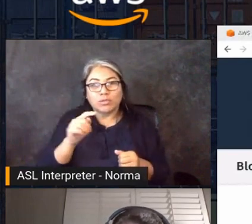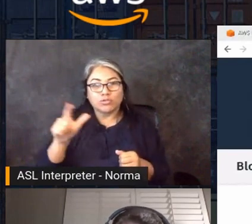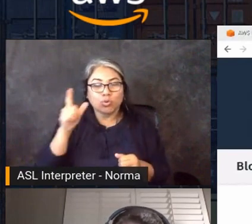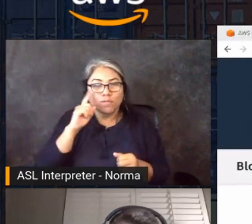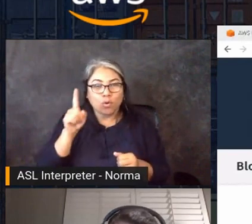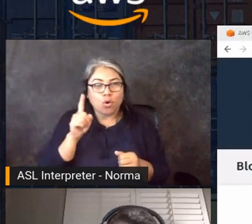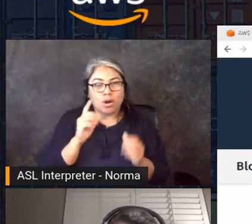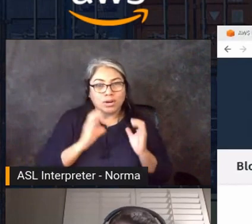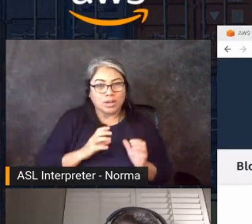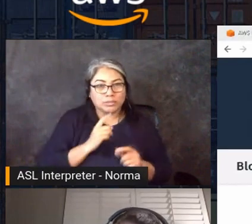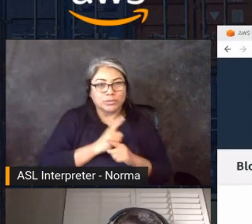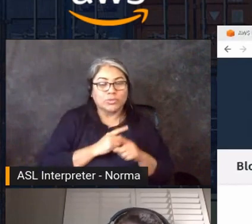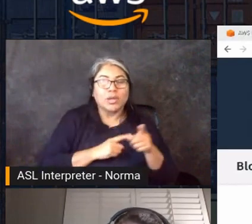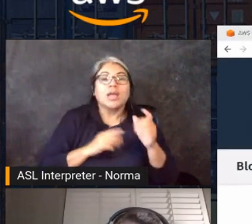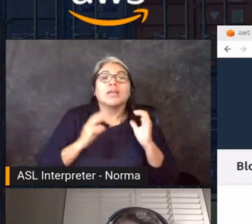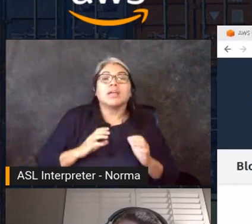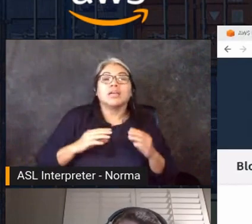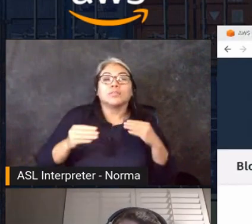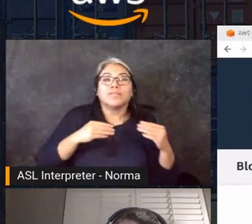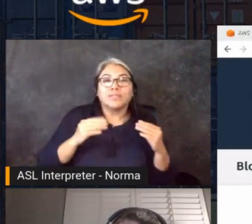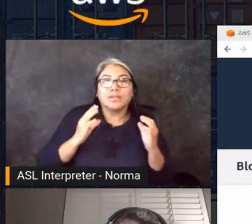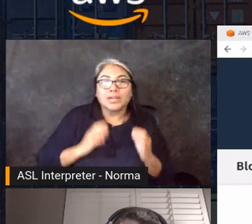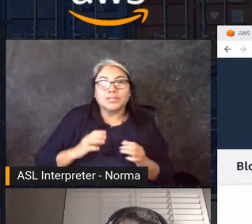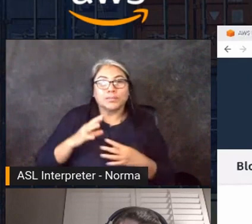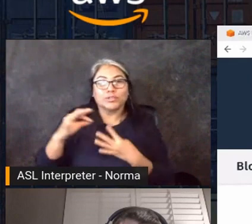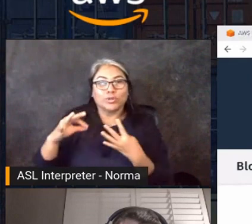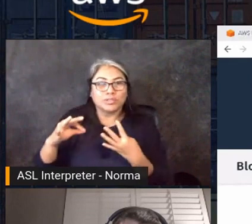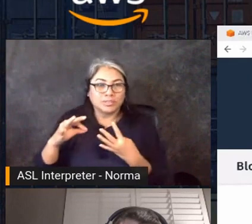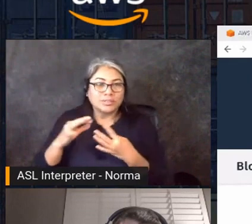it's customer flexibility and customer choice, right? Yeah.